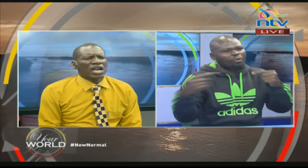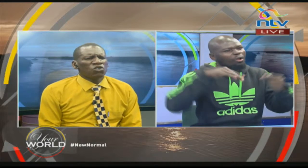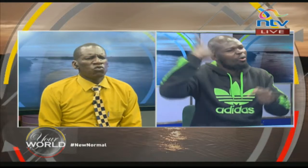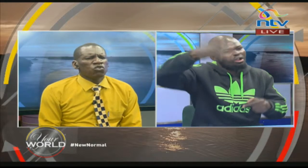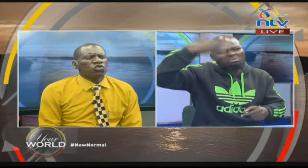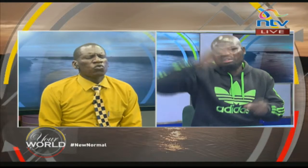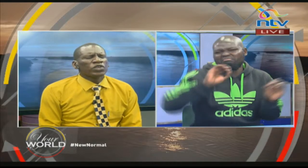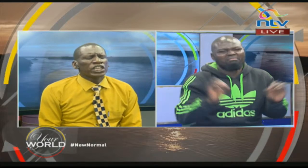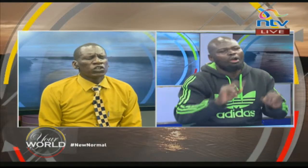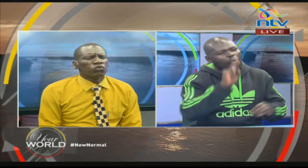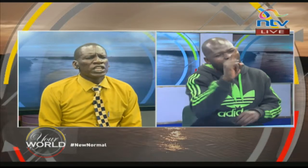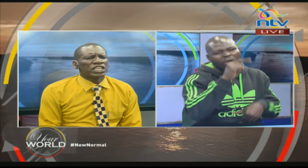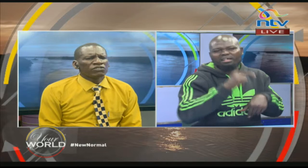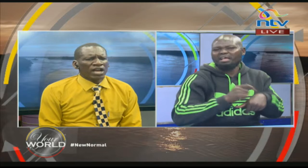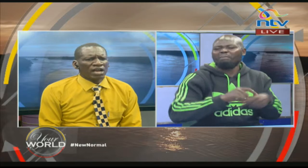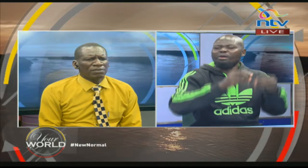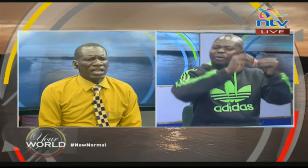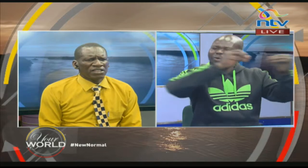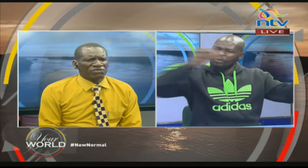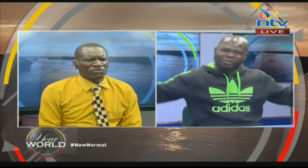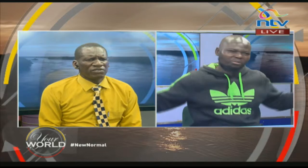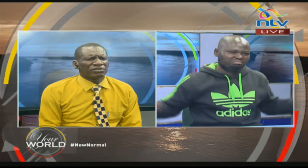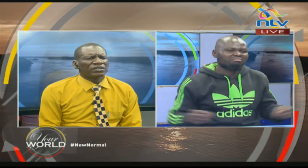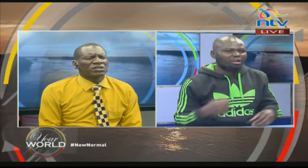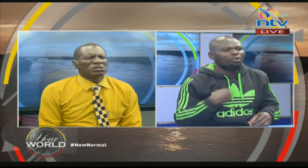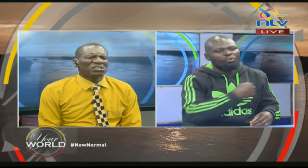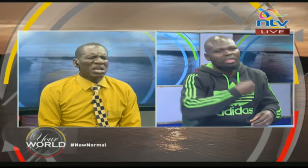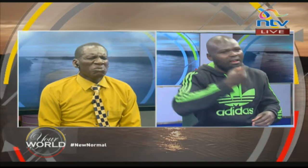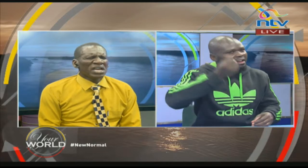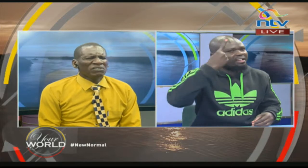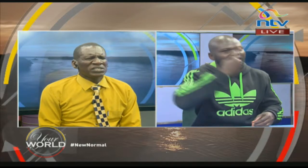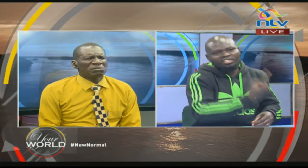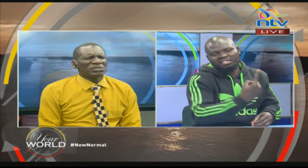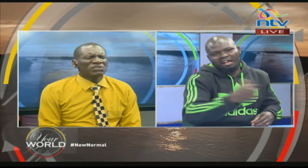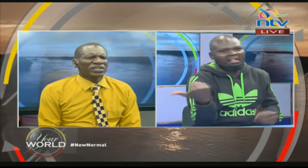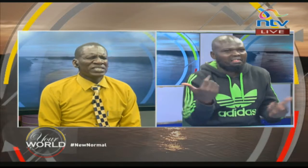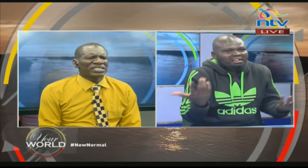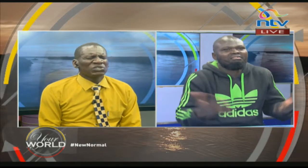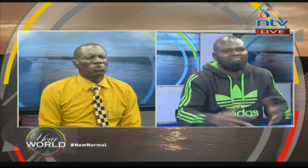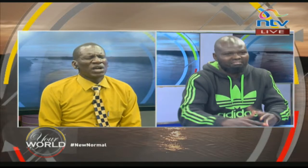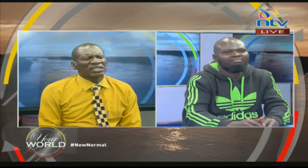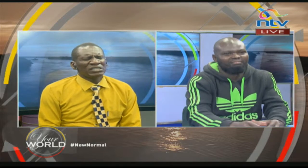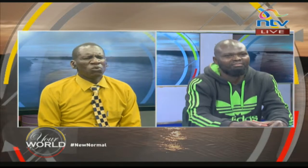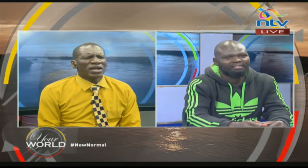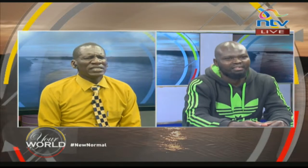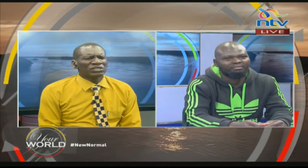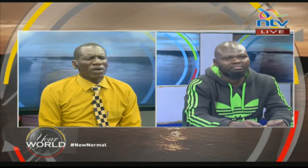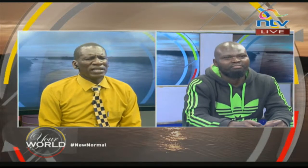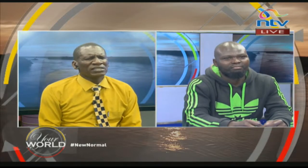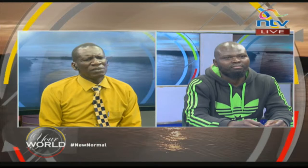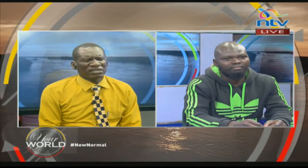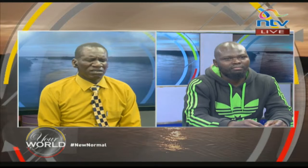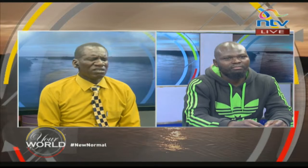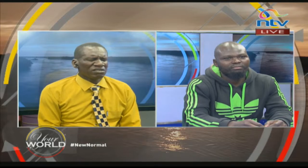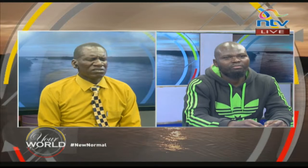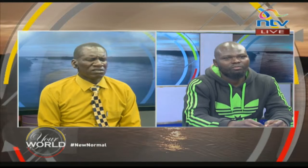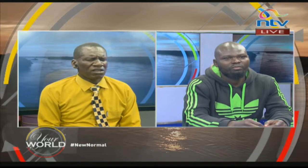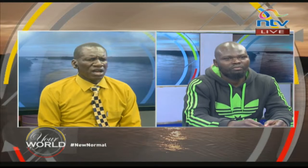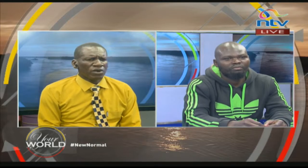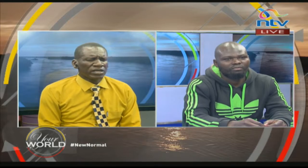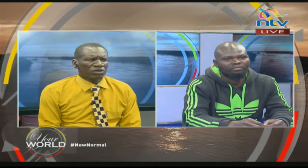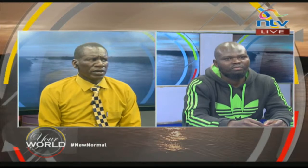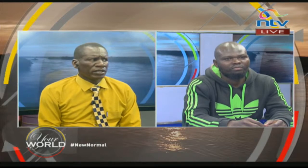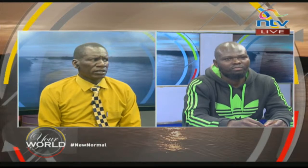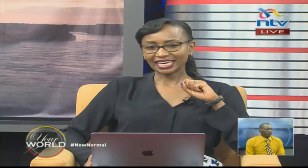is how we live a happy life. Yeah, we have some differences once, but things